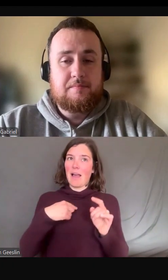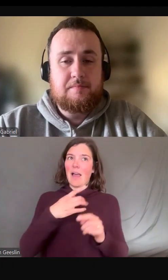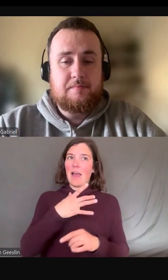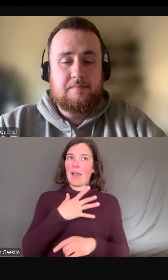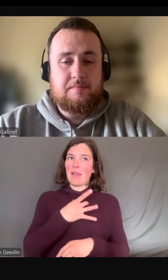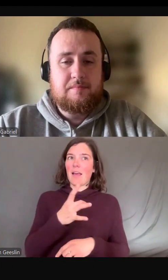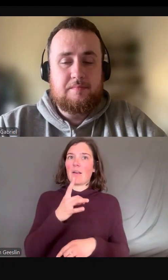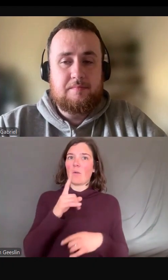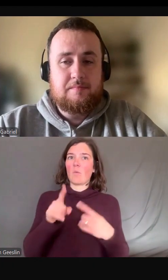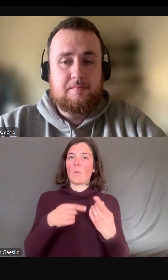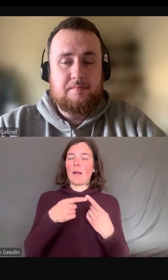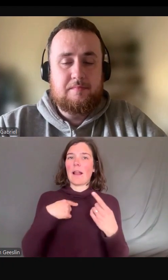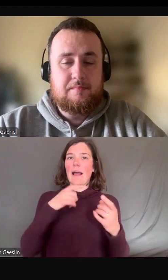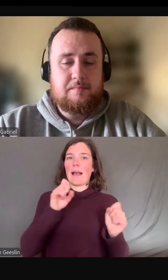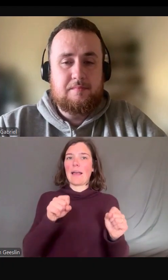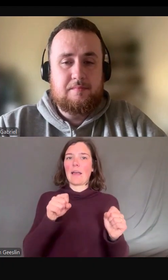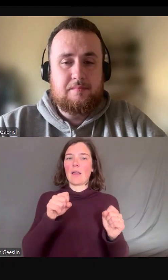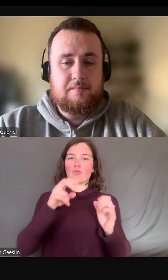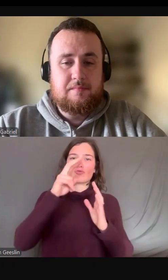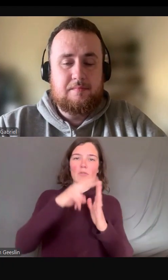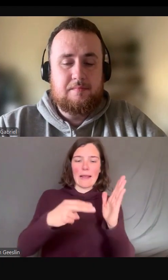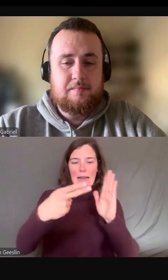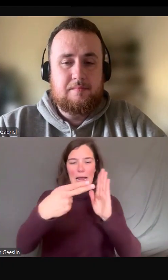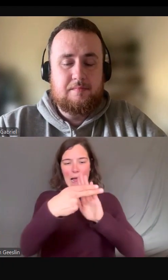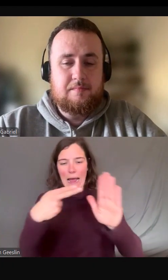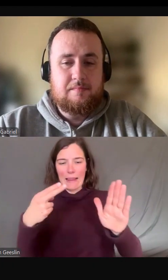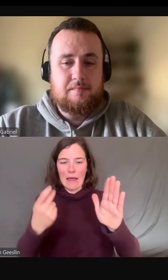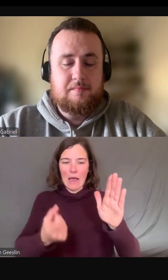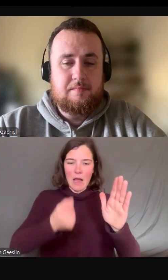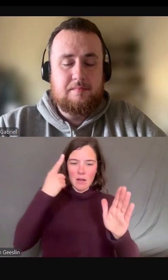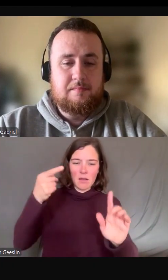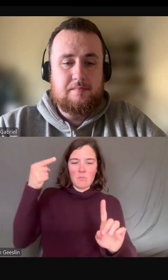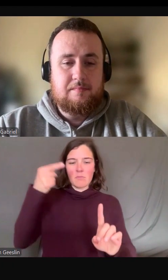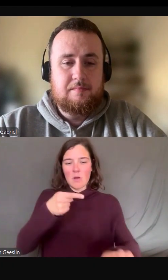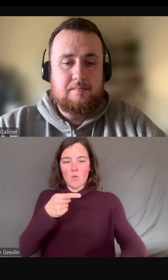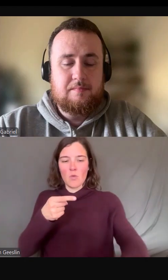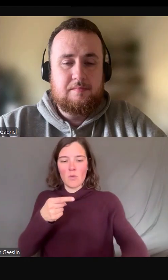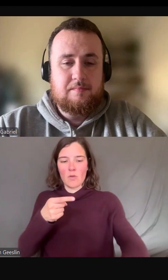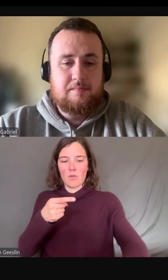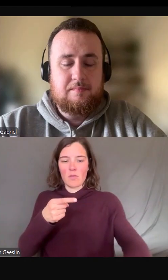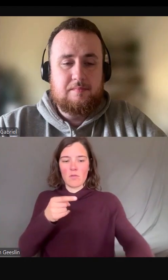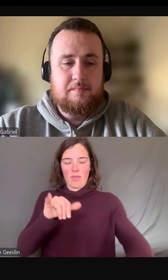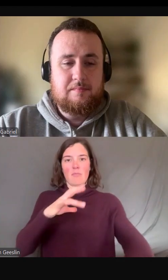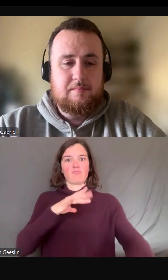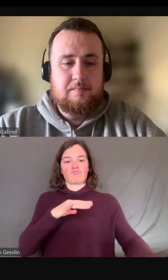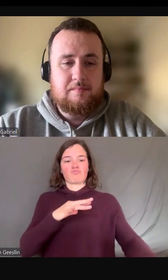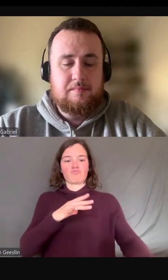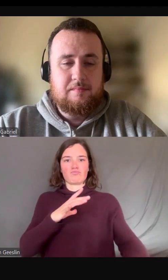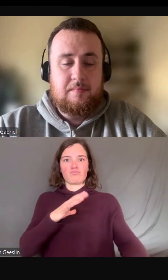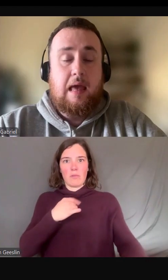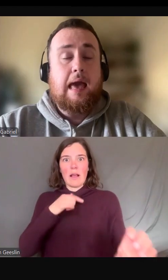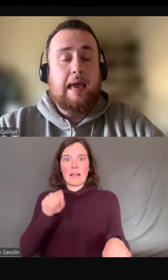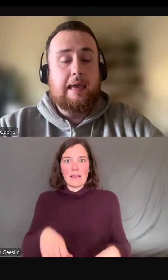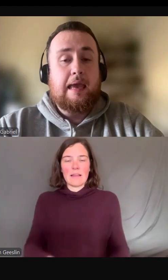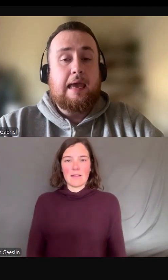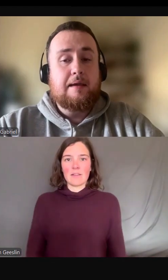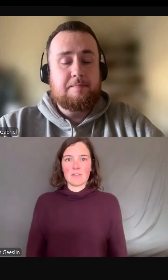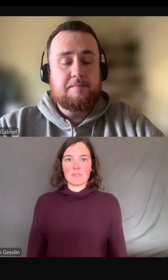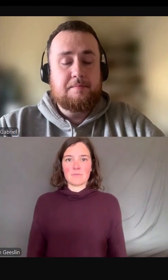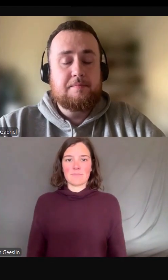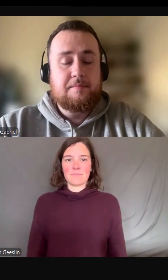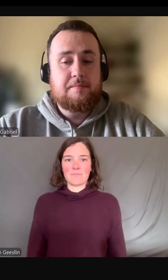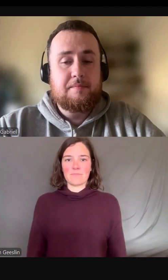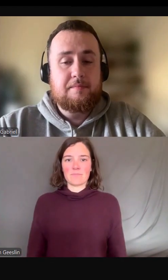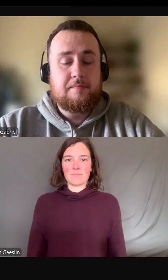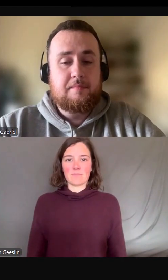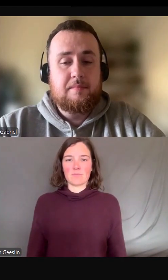can read it, highlight it, get the gist that I want to do or what I want to write on, and go on. I can do that, but there's